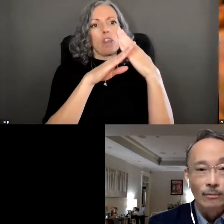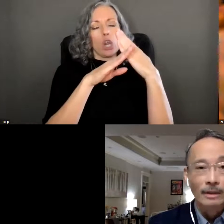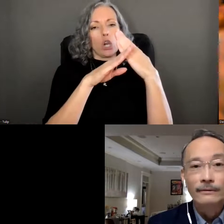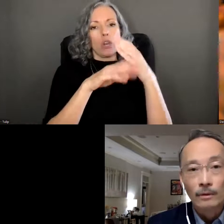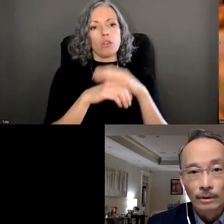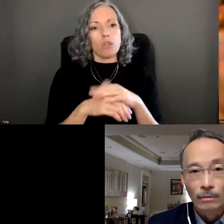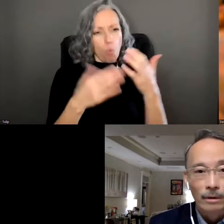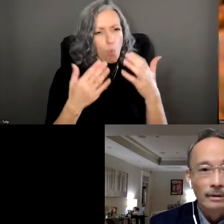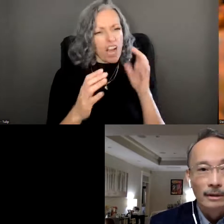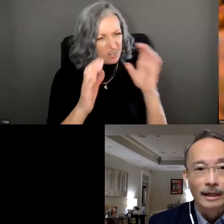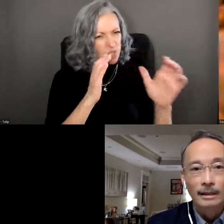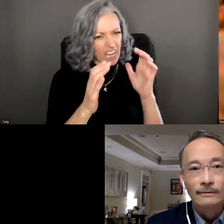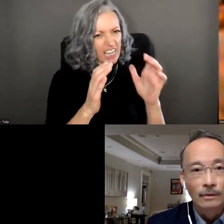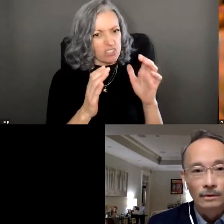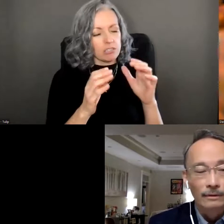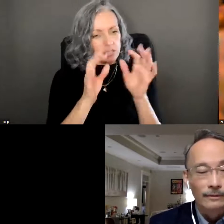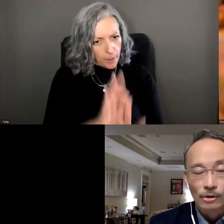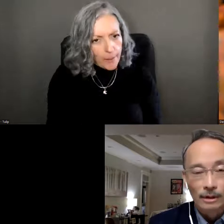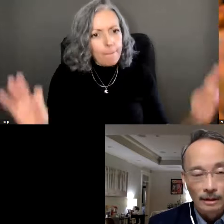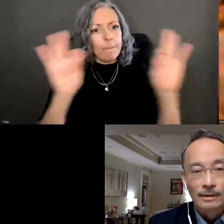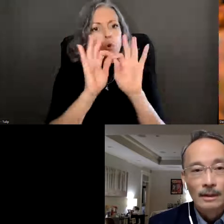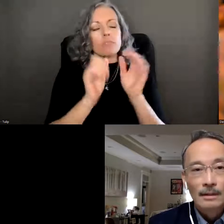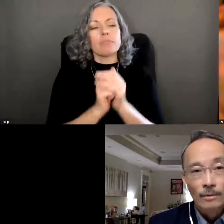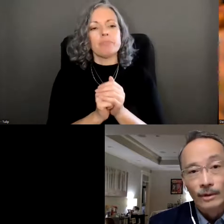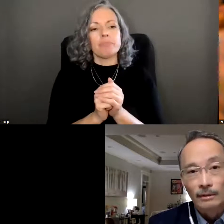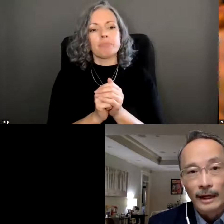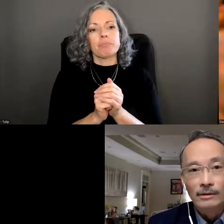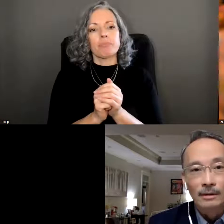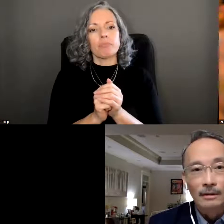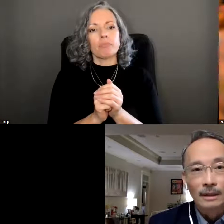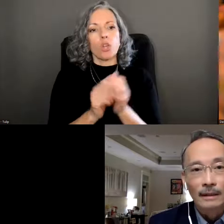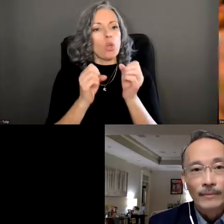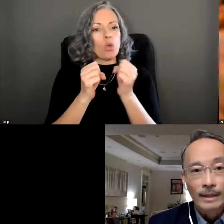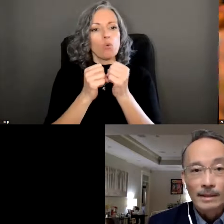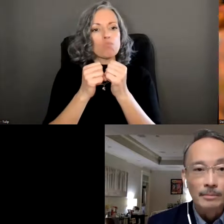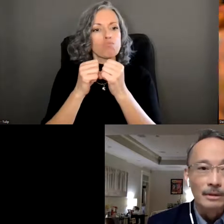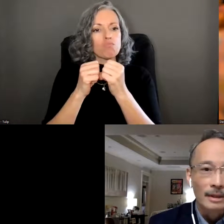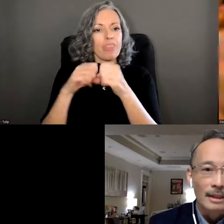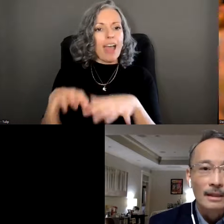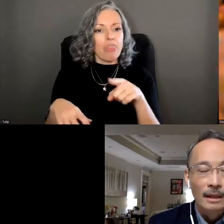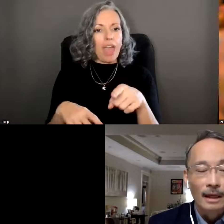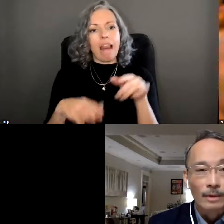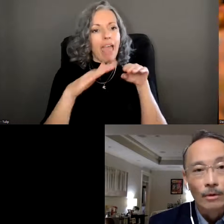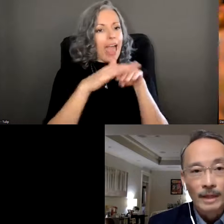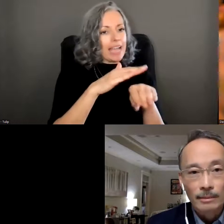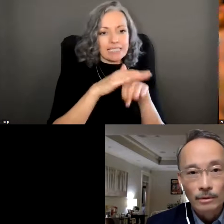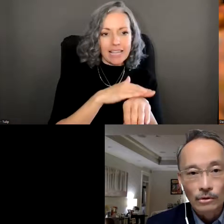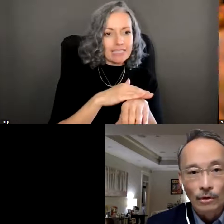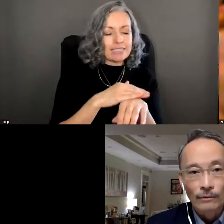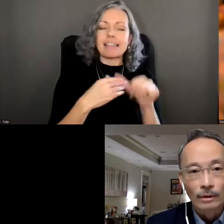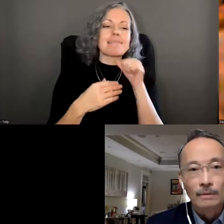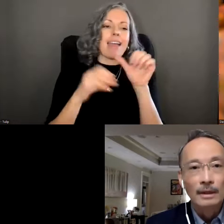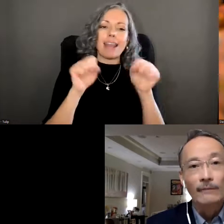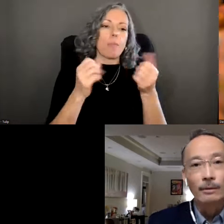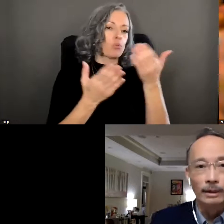we have wonderful, work and a lineup for, future years, without that, accessibility, we won't be able to